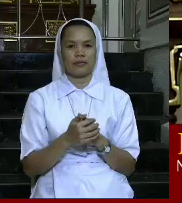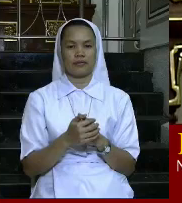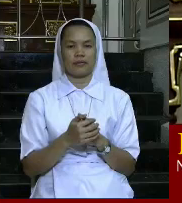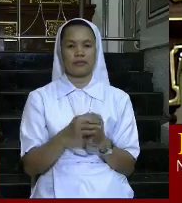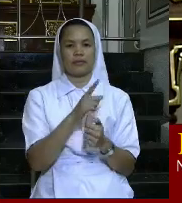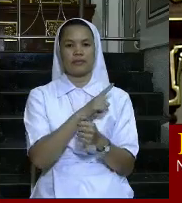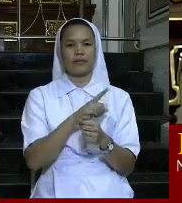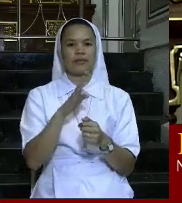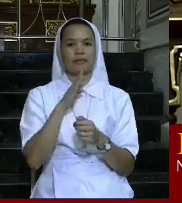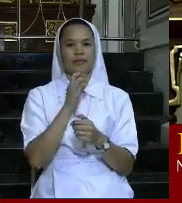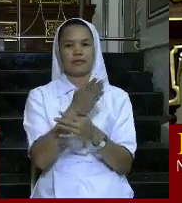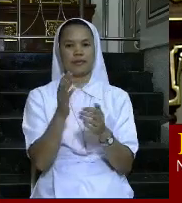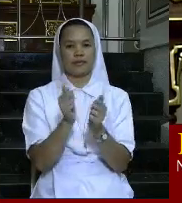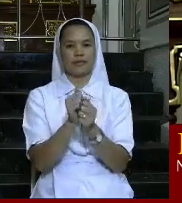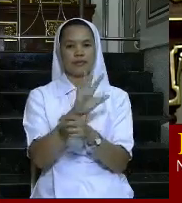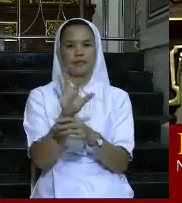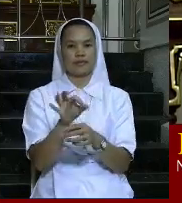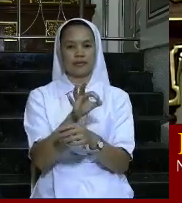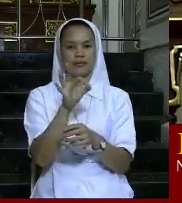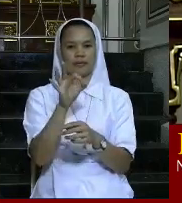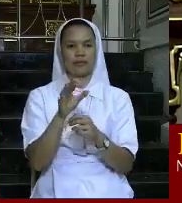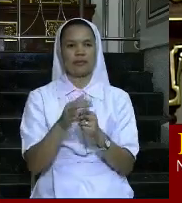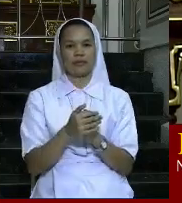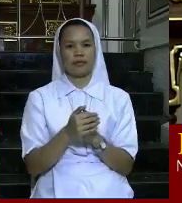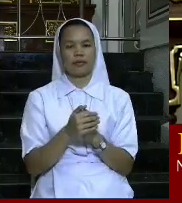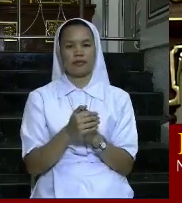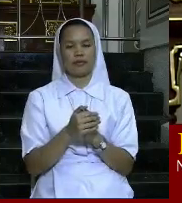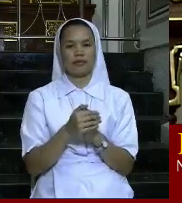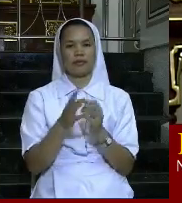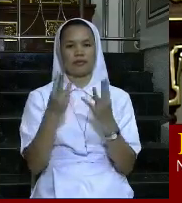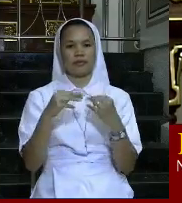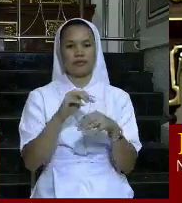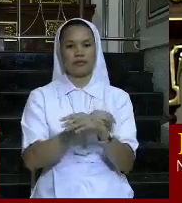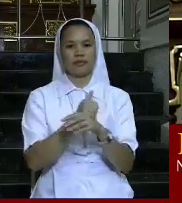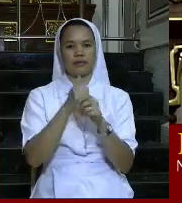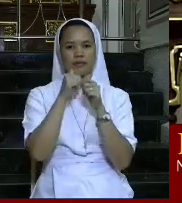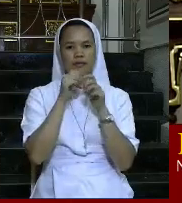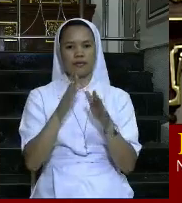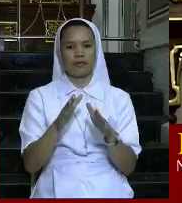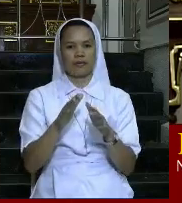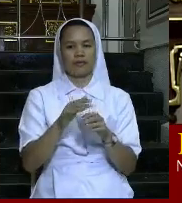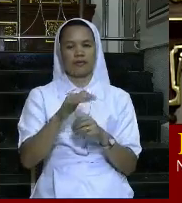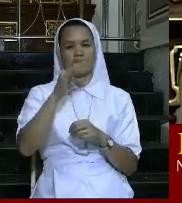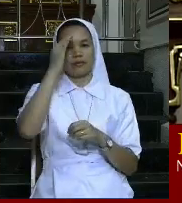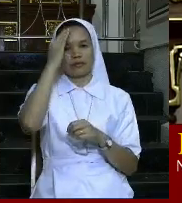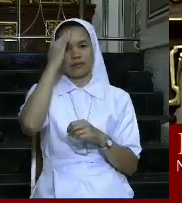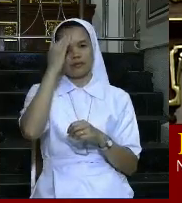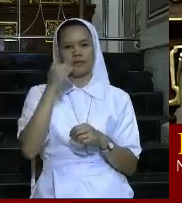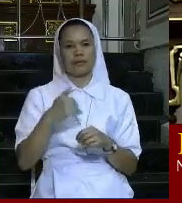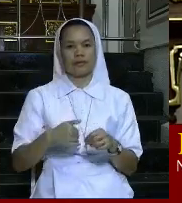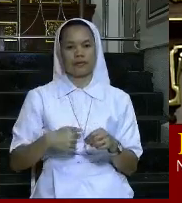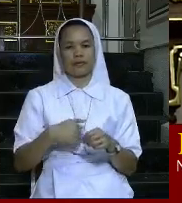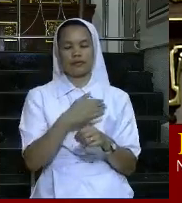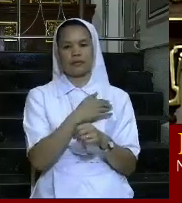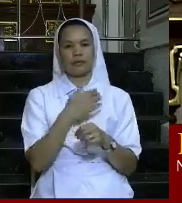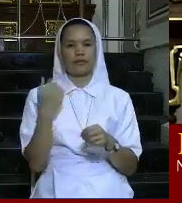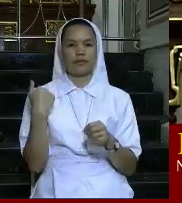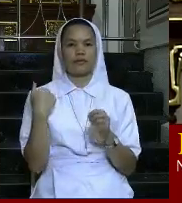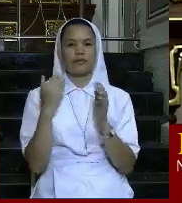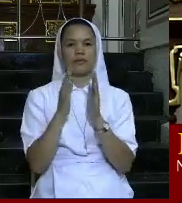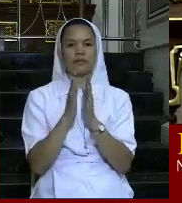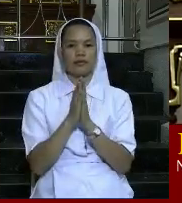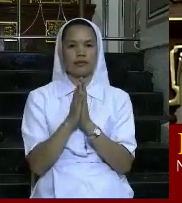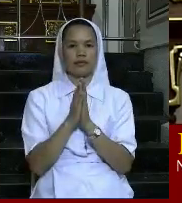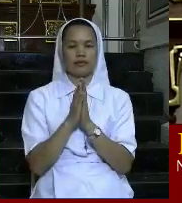The Lord be with you. And with your spirit. And may Almighty God bless you, the Father, and the Son, and the Holy